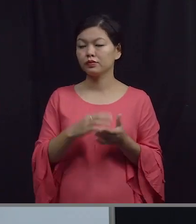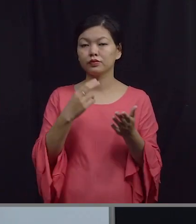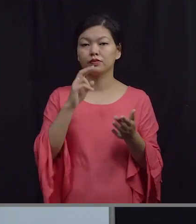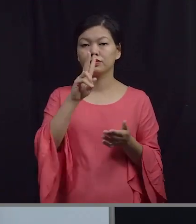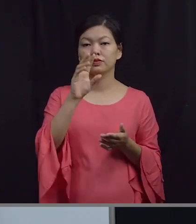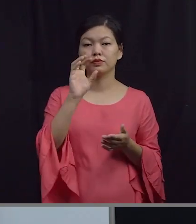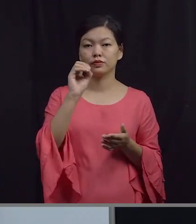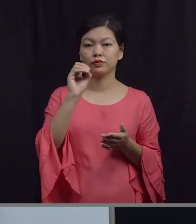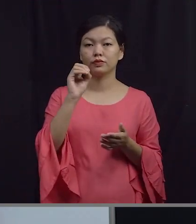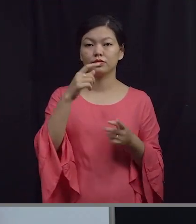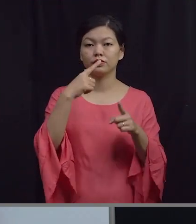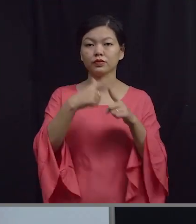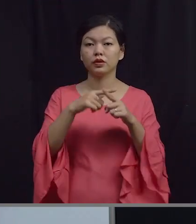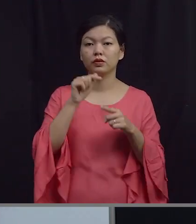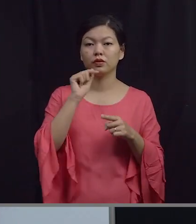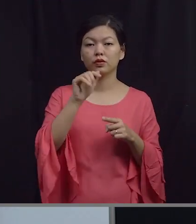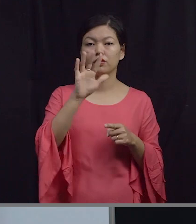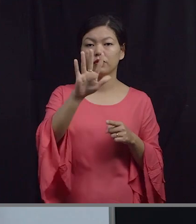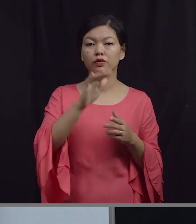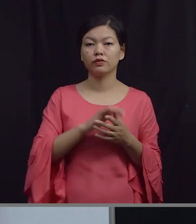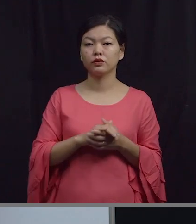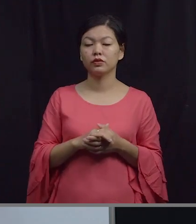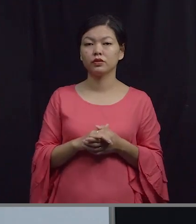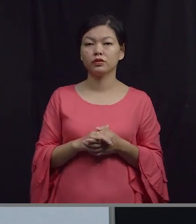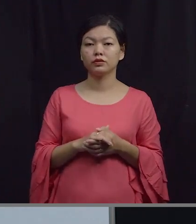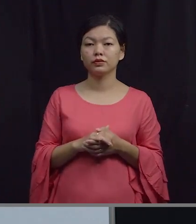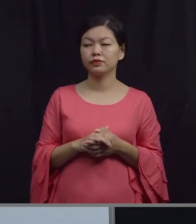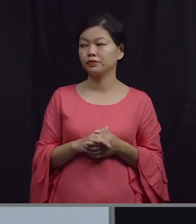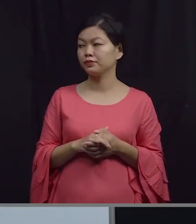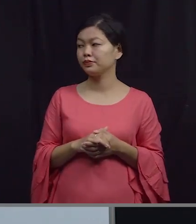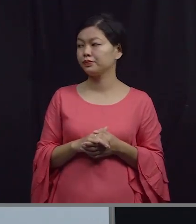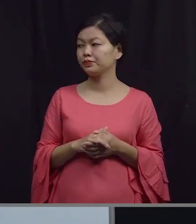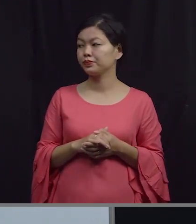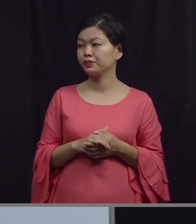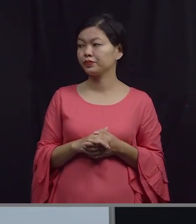20 multiplied by 0.5. Okay. So